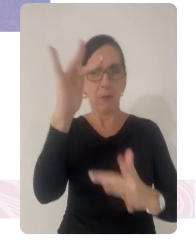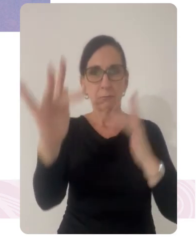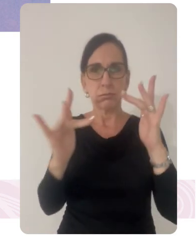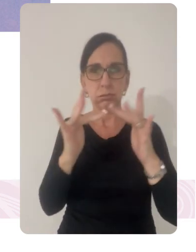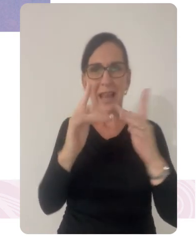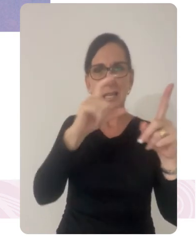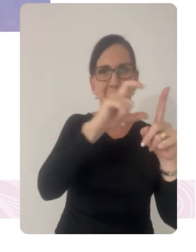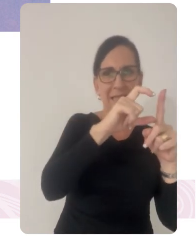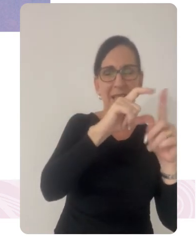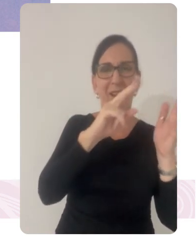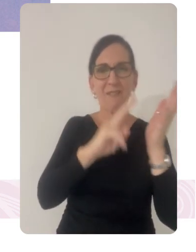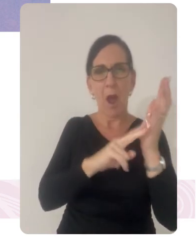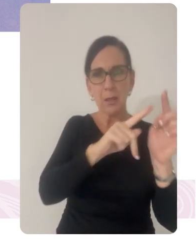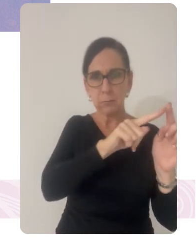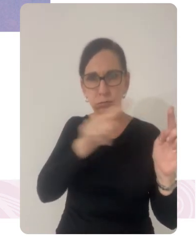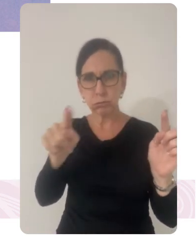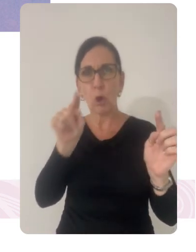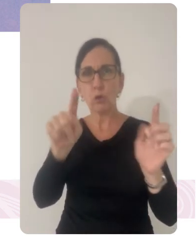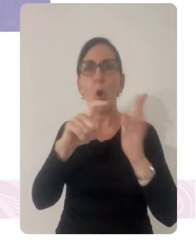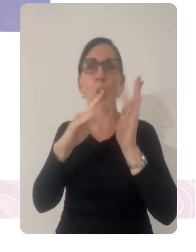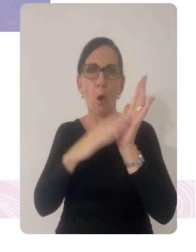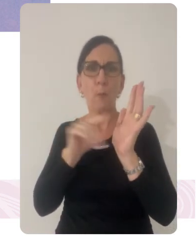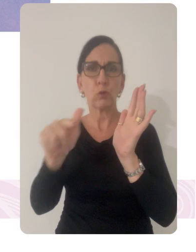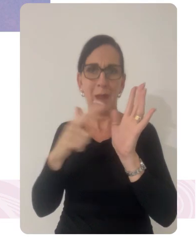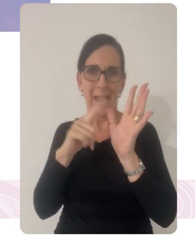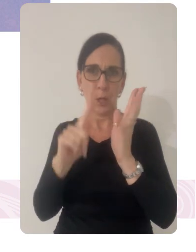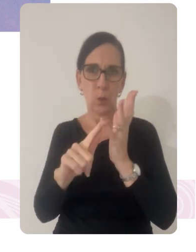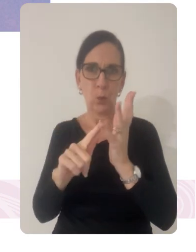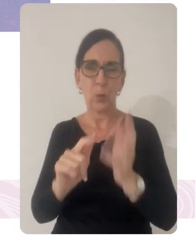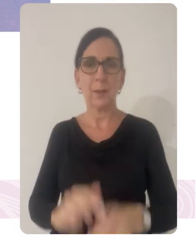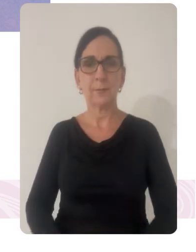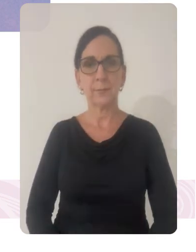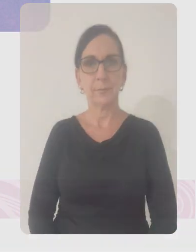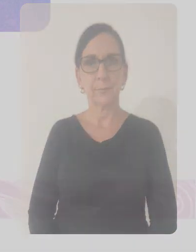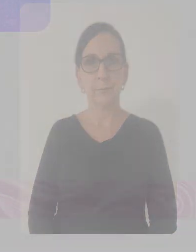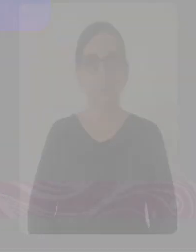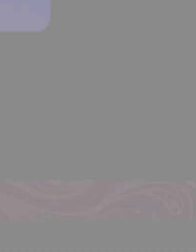9000 or visit domesticviolence.com.au.